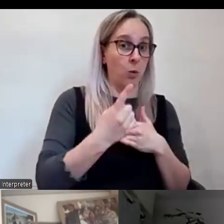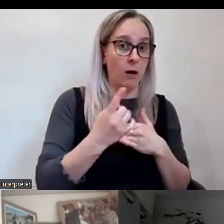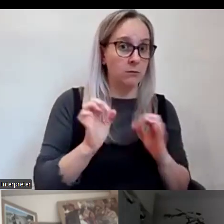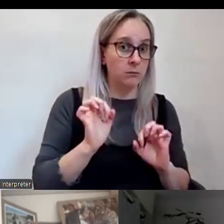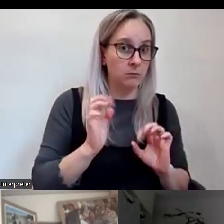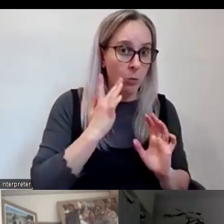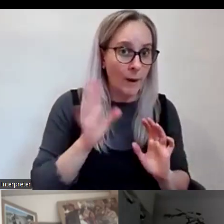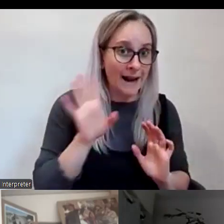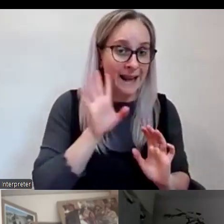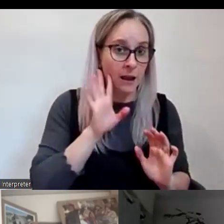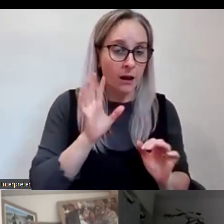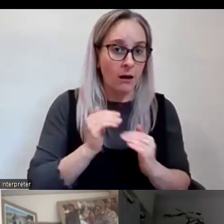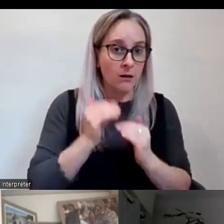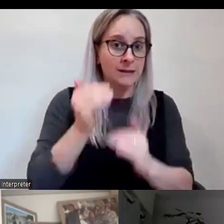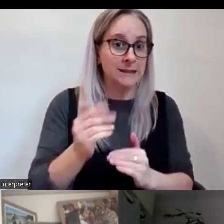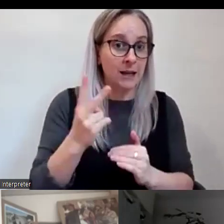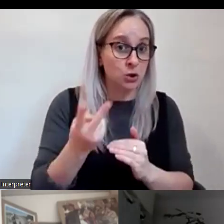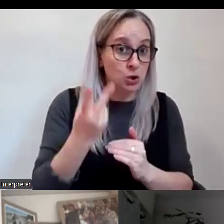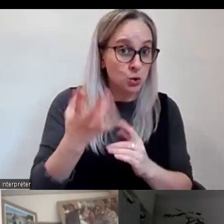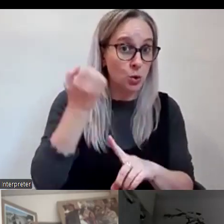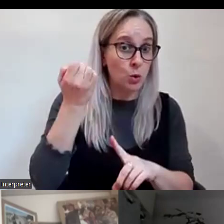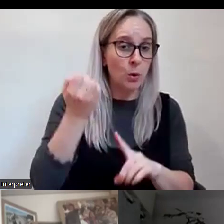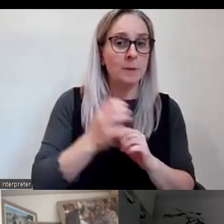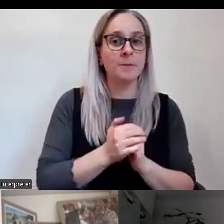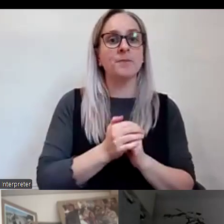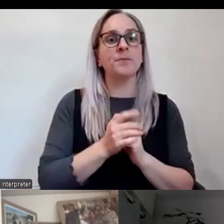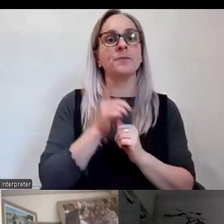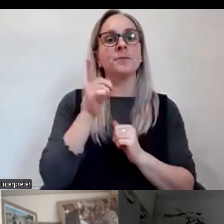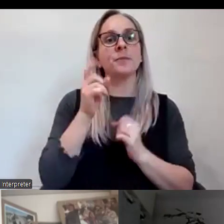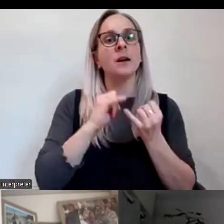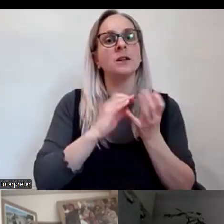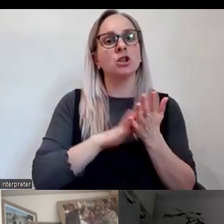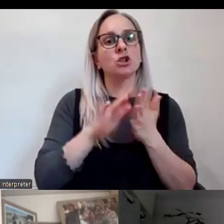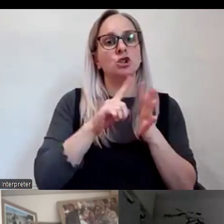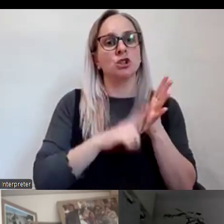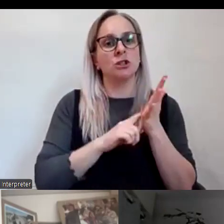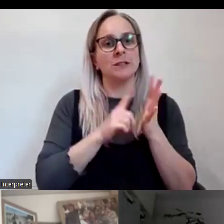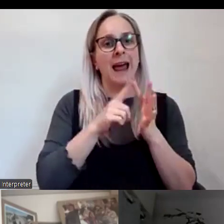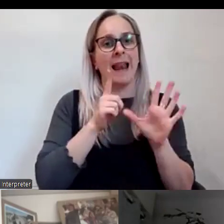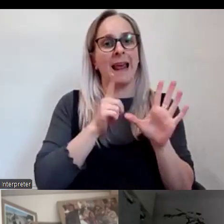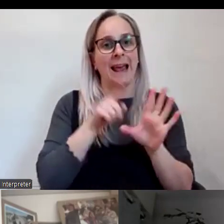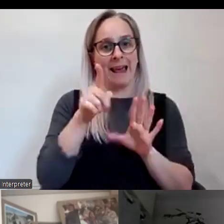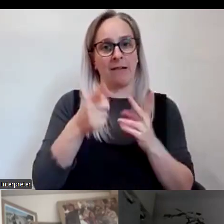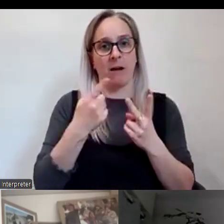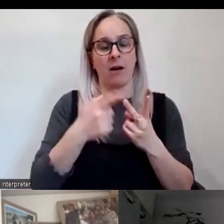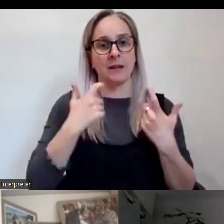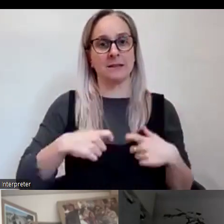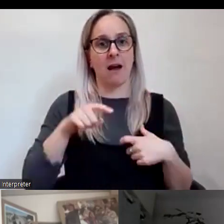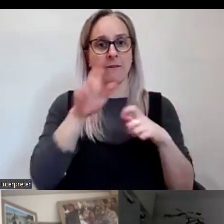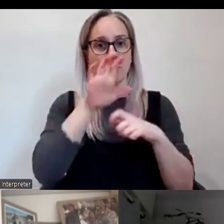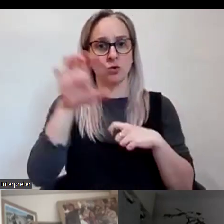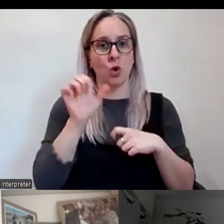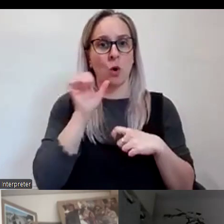to when you hear about stage 2. So Shelley, in the background, would you mind pasting the answer to that in the chat? That would be brilliant.